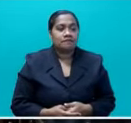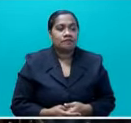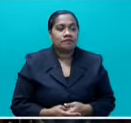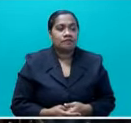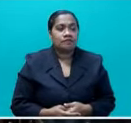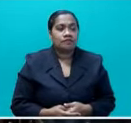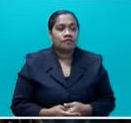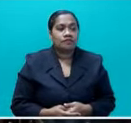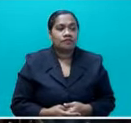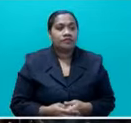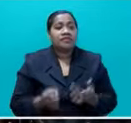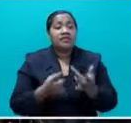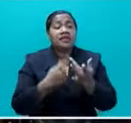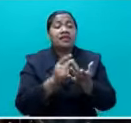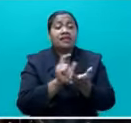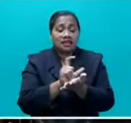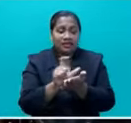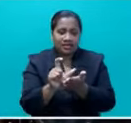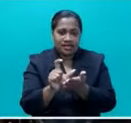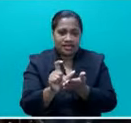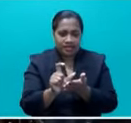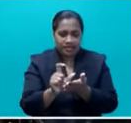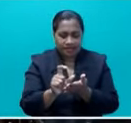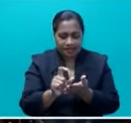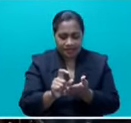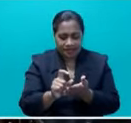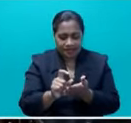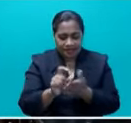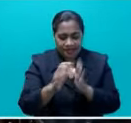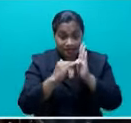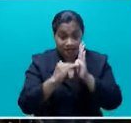Another clarification, Mr. Chair, on